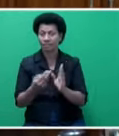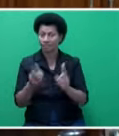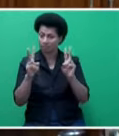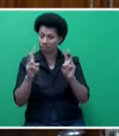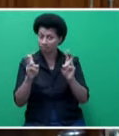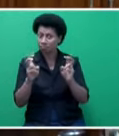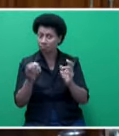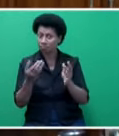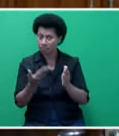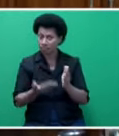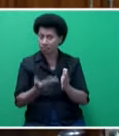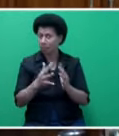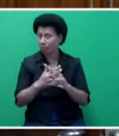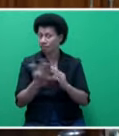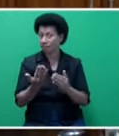bill on Wednesday,